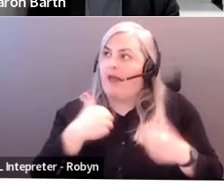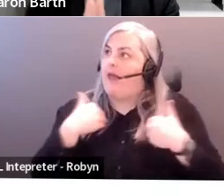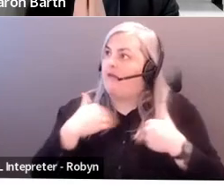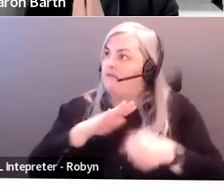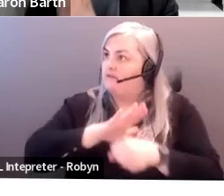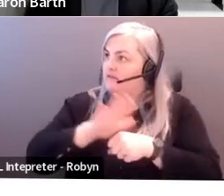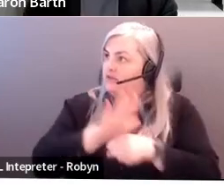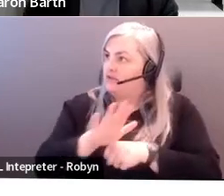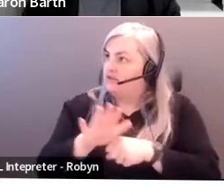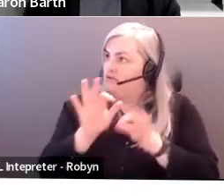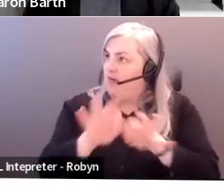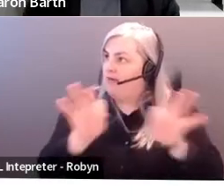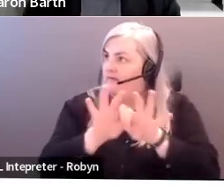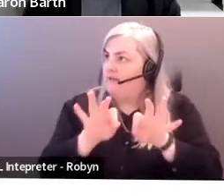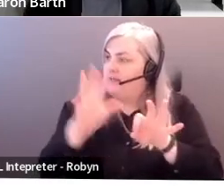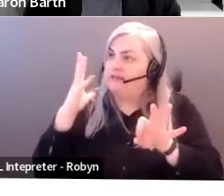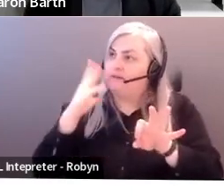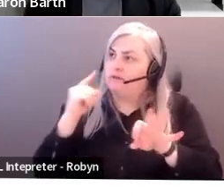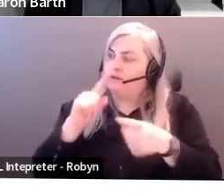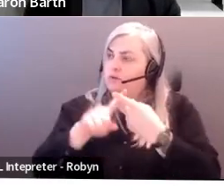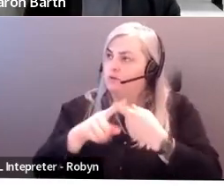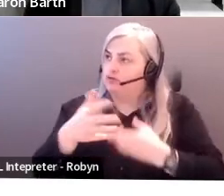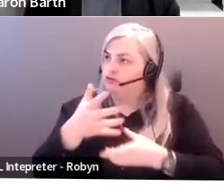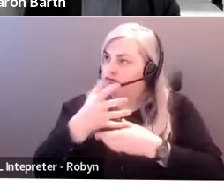and relevant experience to trust my gut?